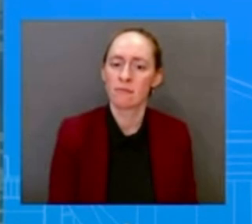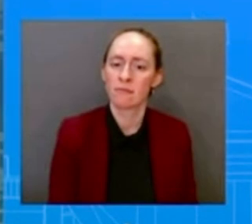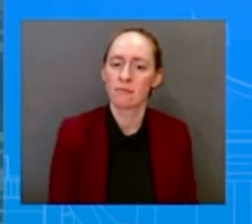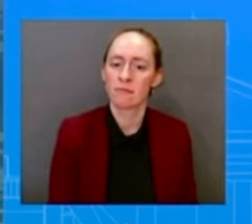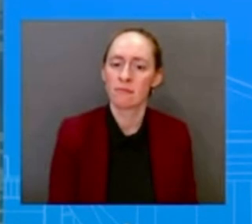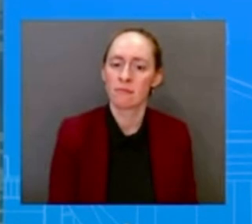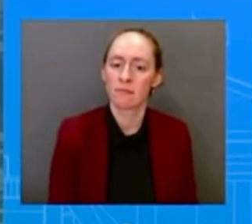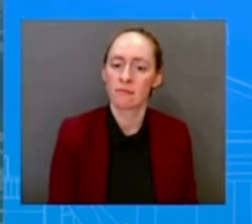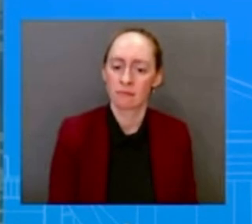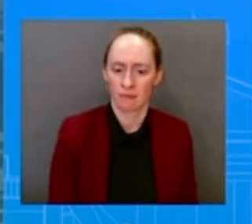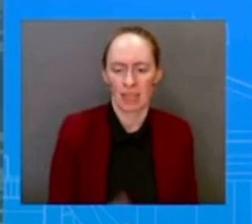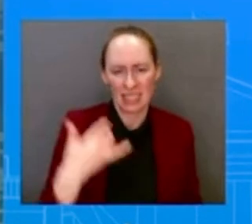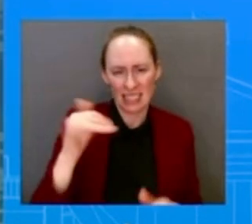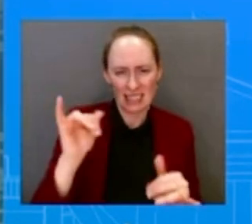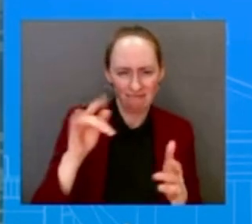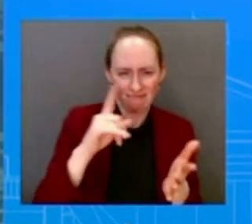size,